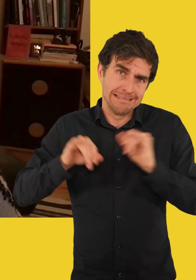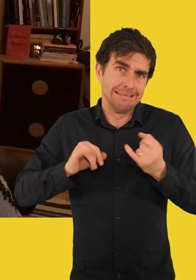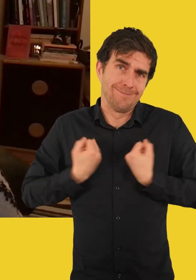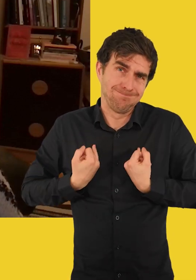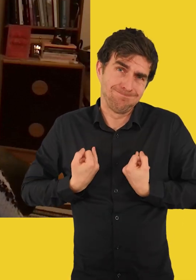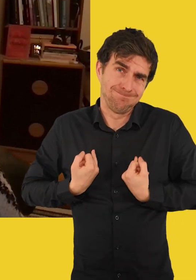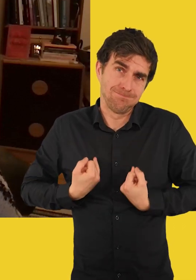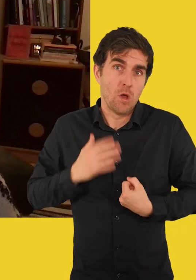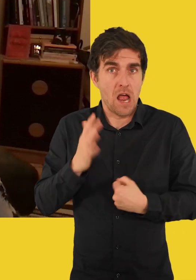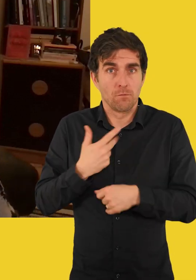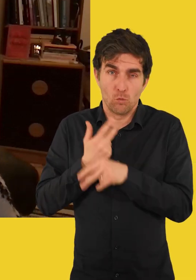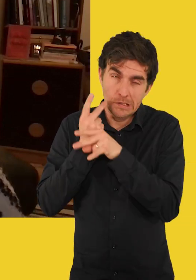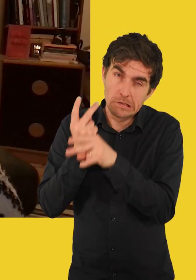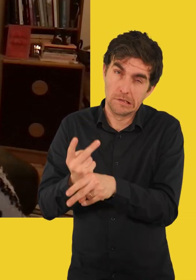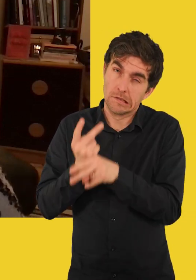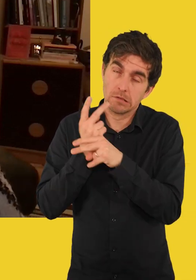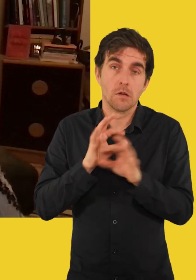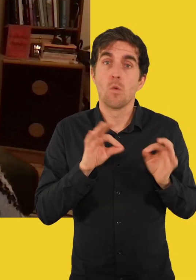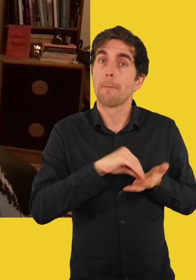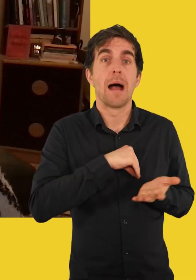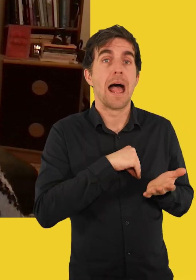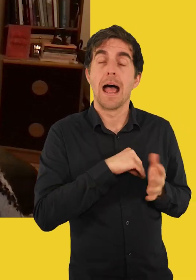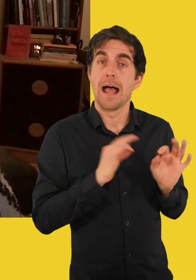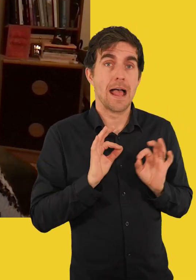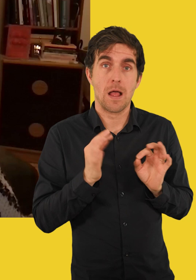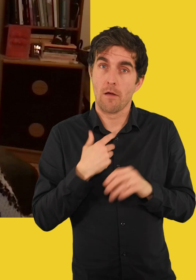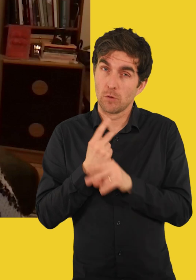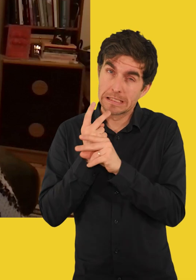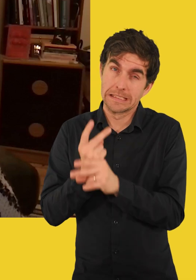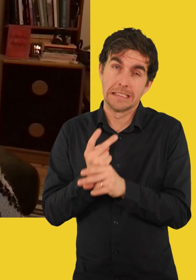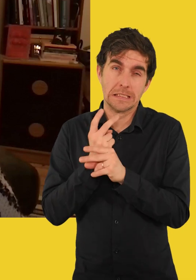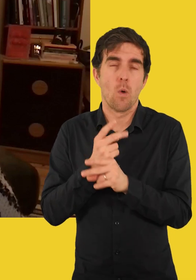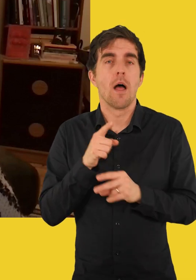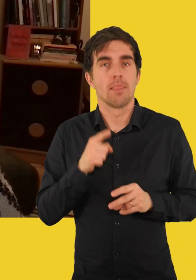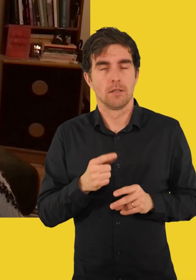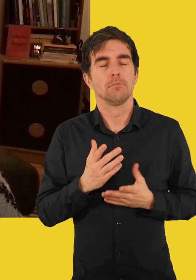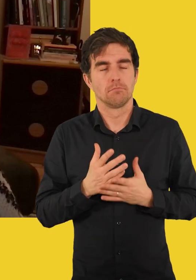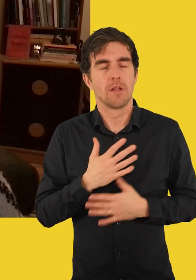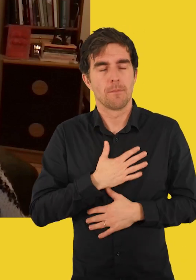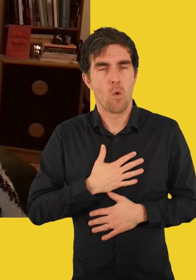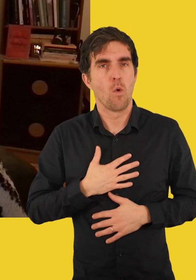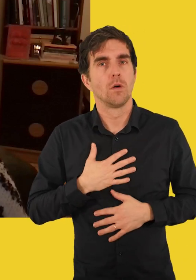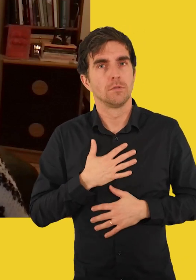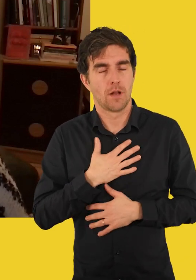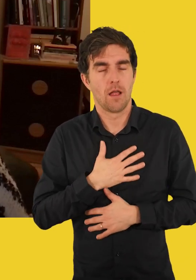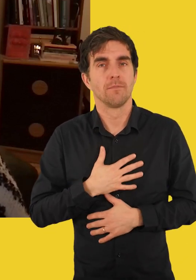became terminally ill, I ended up caring for him in unpaid care, and I just,